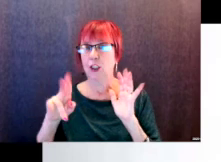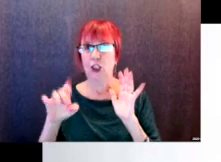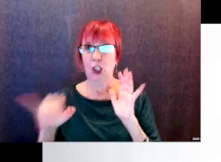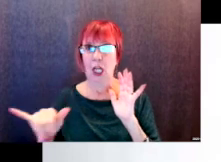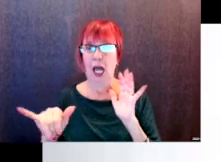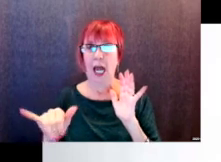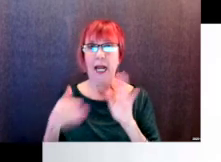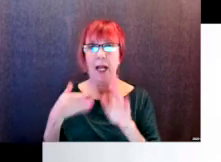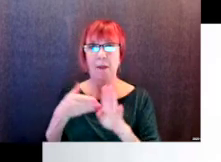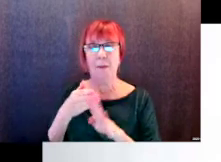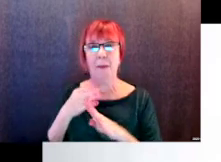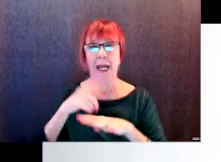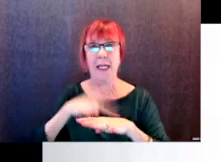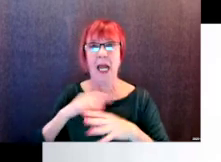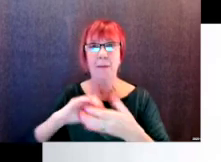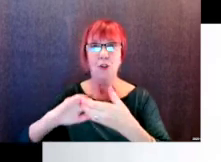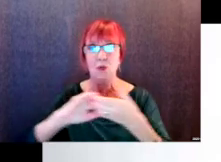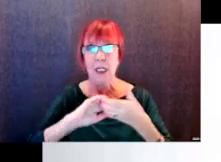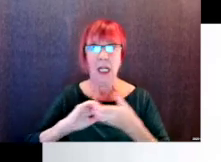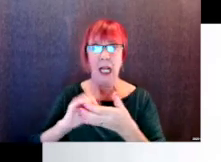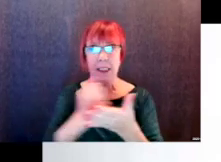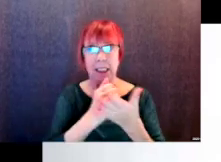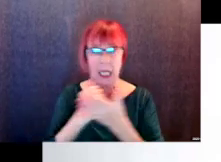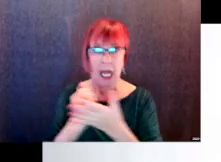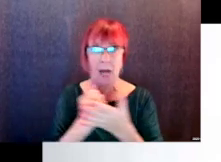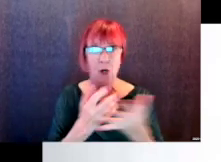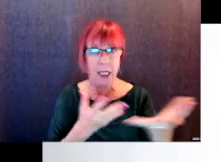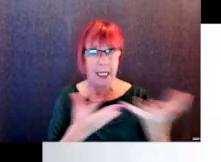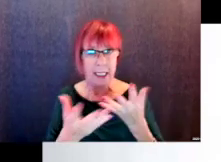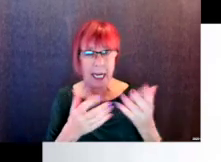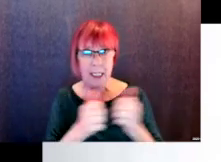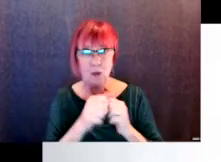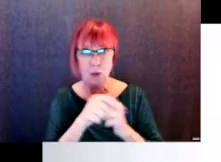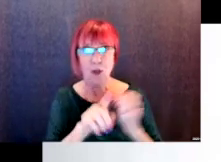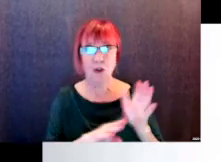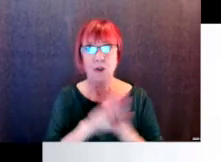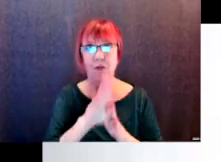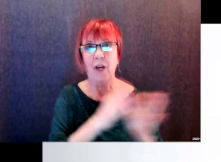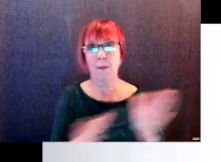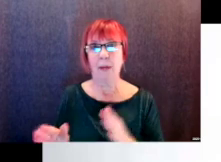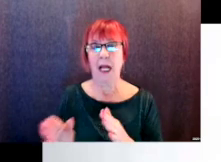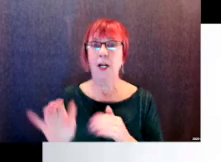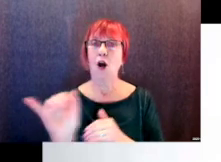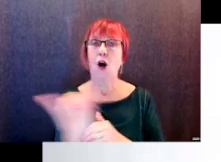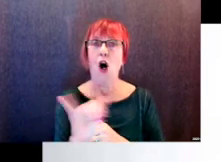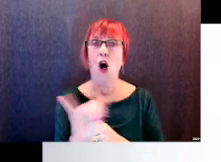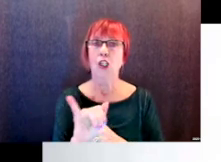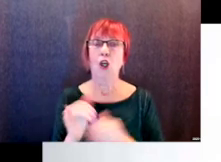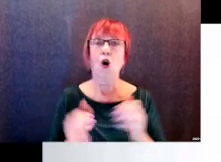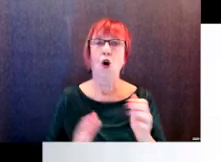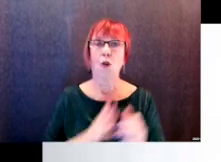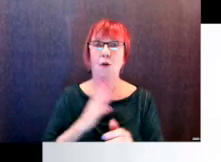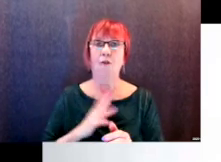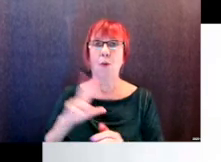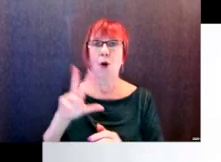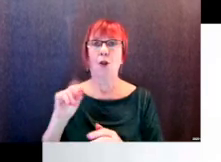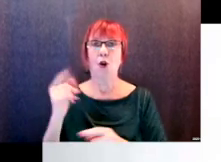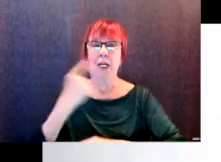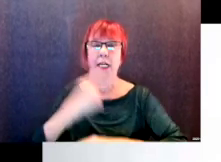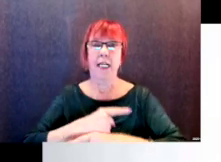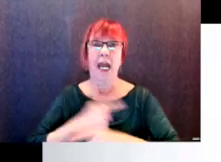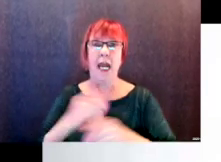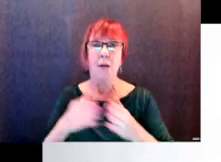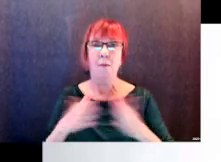quickly and get them out to the people and the businesses that need them. Otherwise, we risk the possibility that